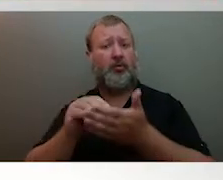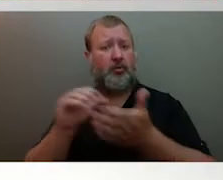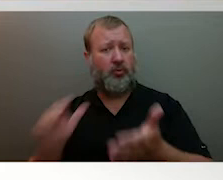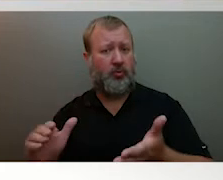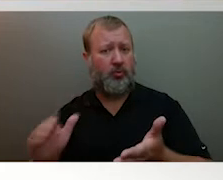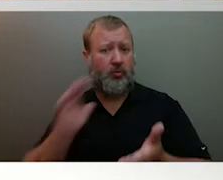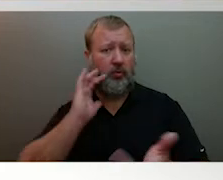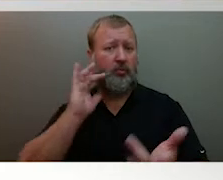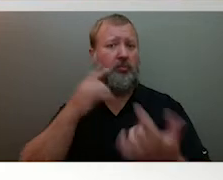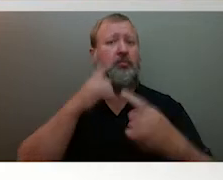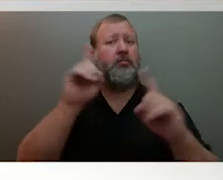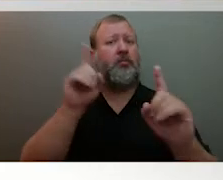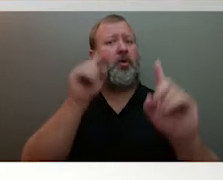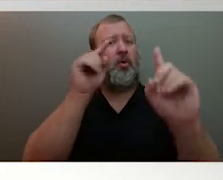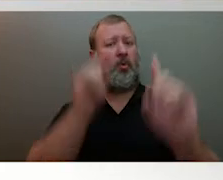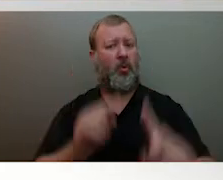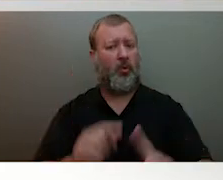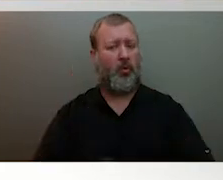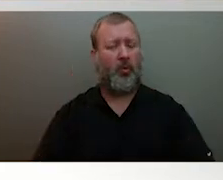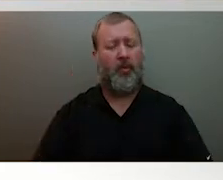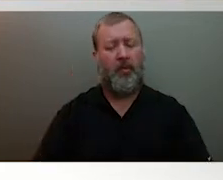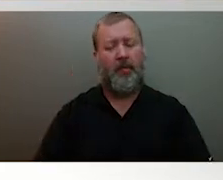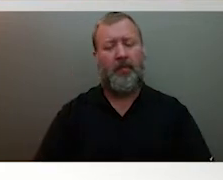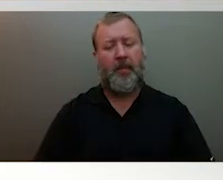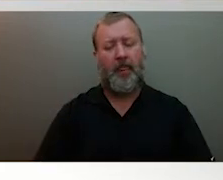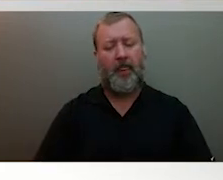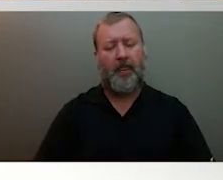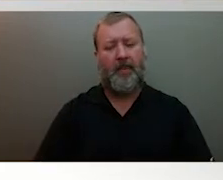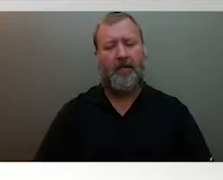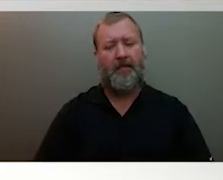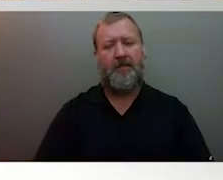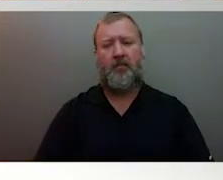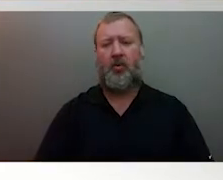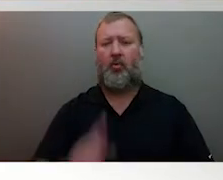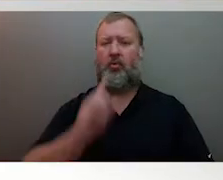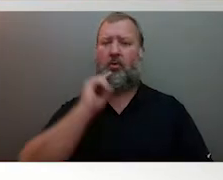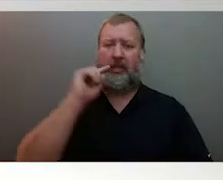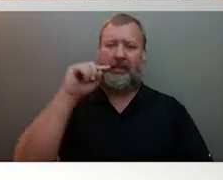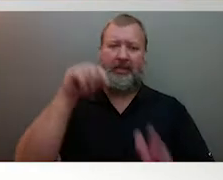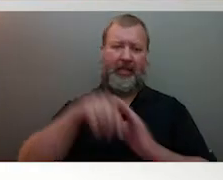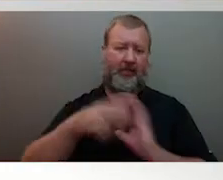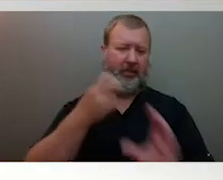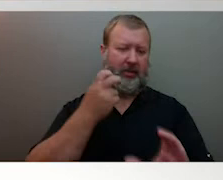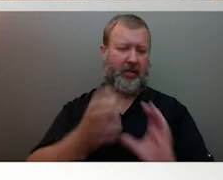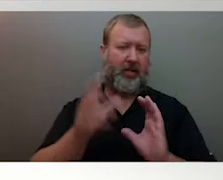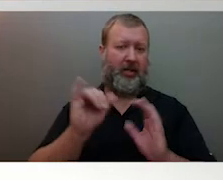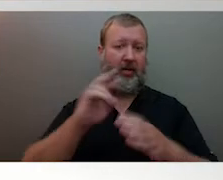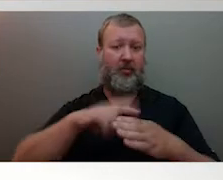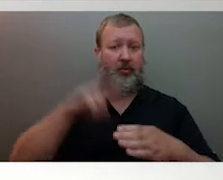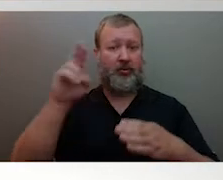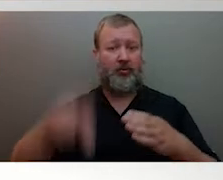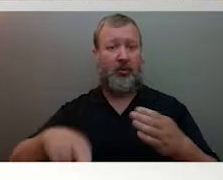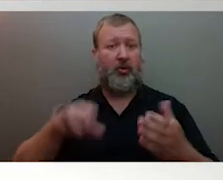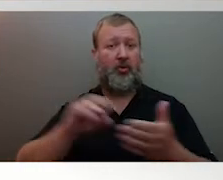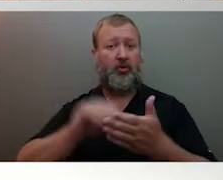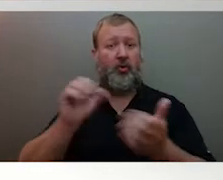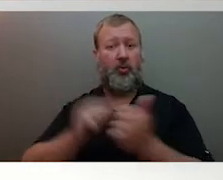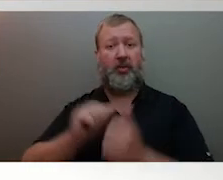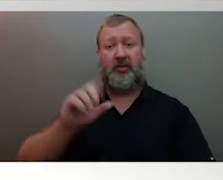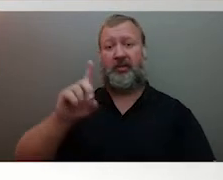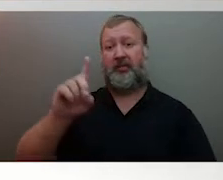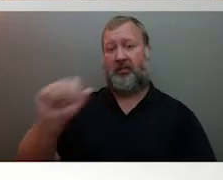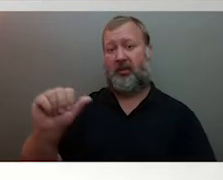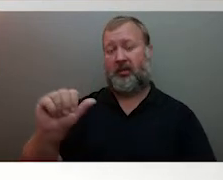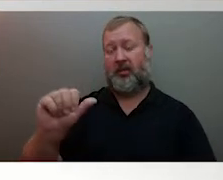in reaching those goals. This is a much deeper dive into the post-school outcome supports for students with